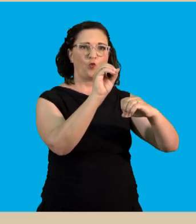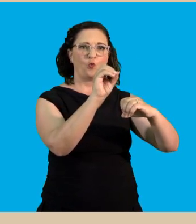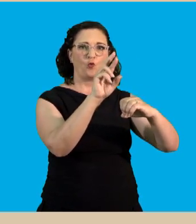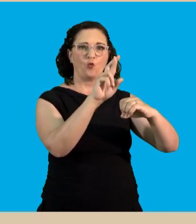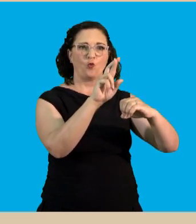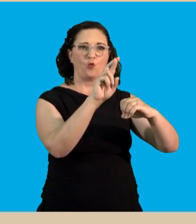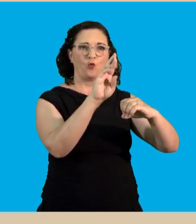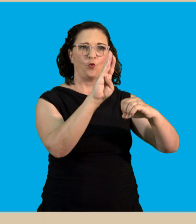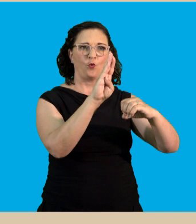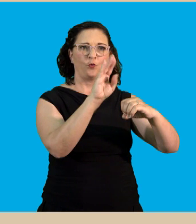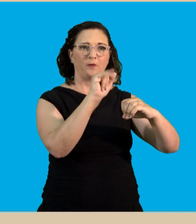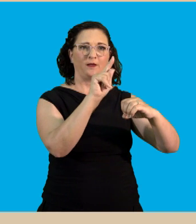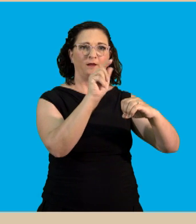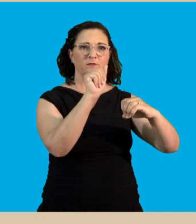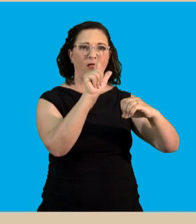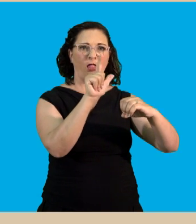orbital